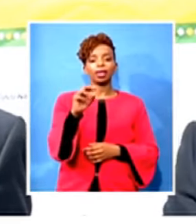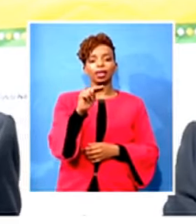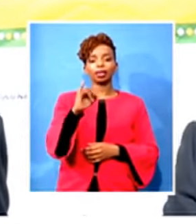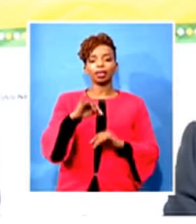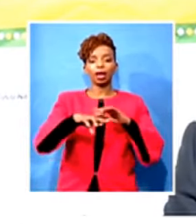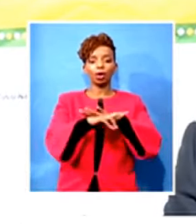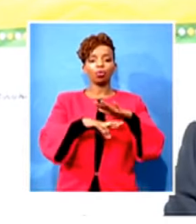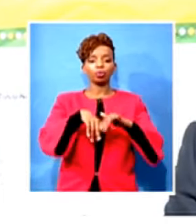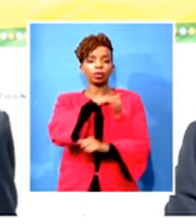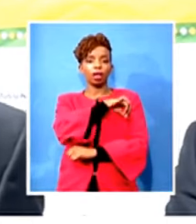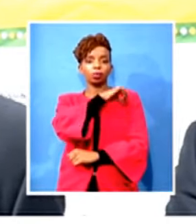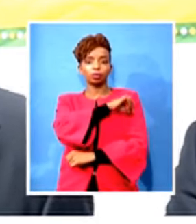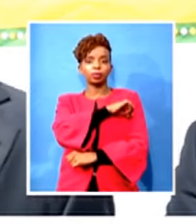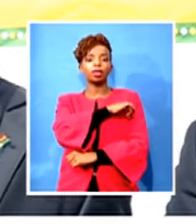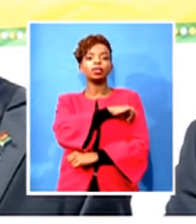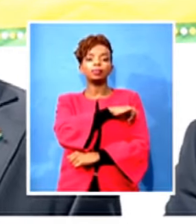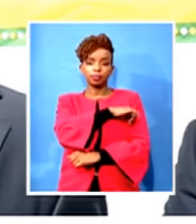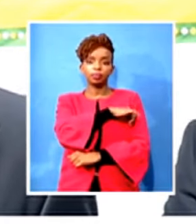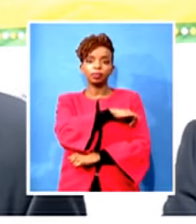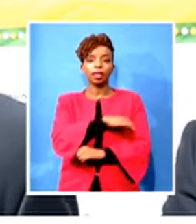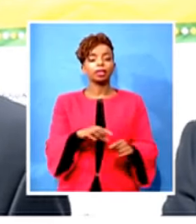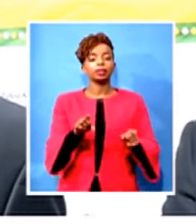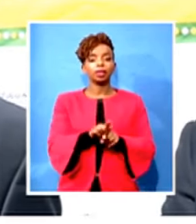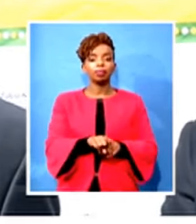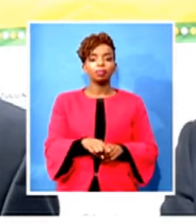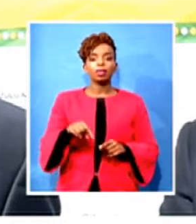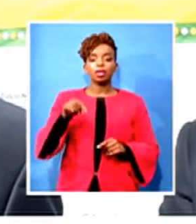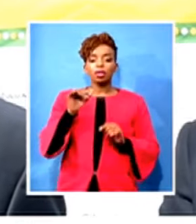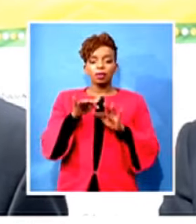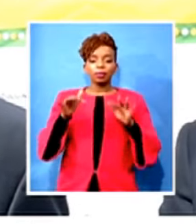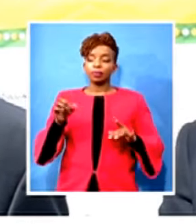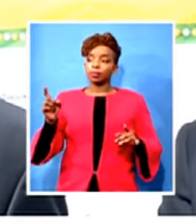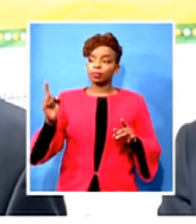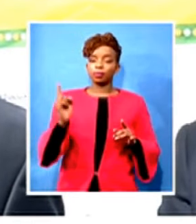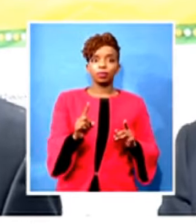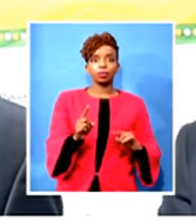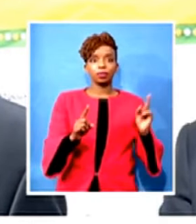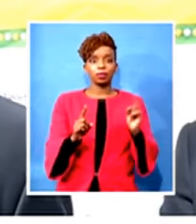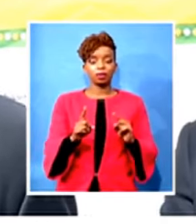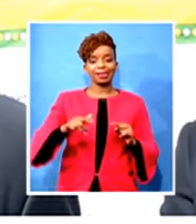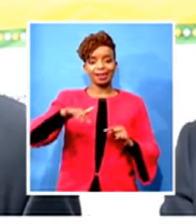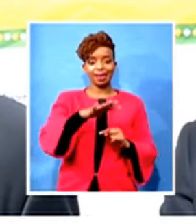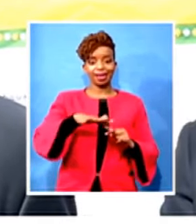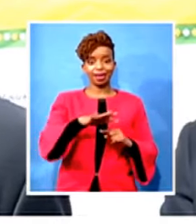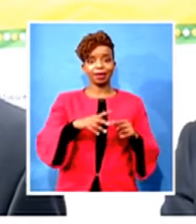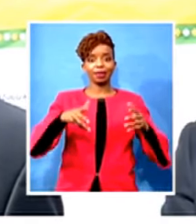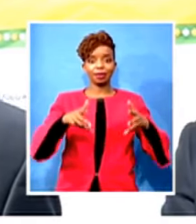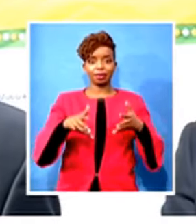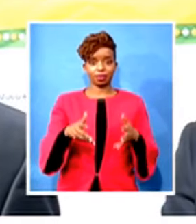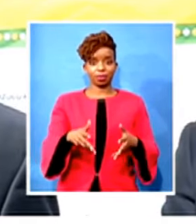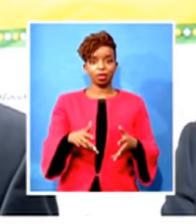Newcastle. We've been to the Utrecht area, Mazangeni, and here again we've seen how an old hospital has been